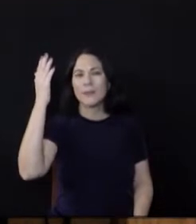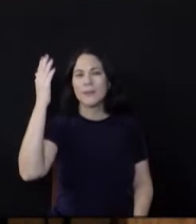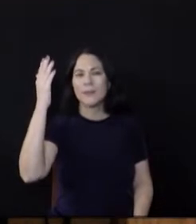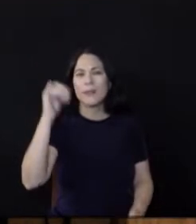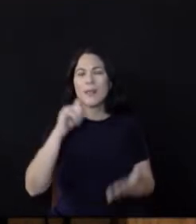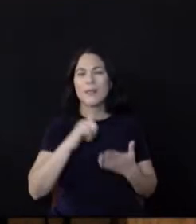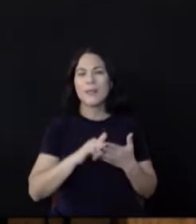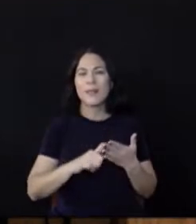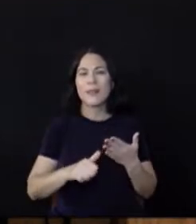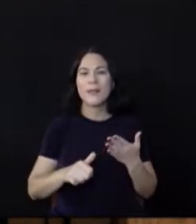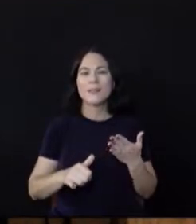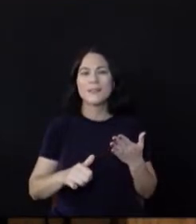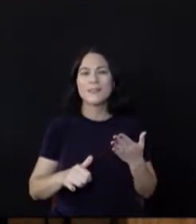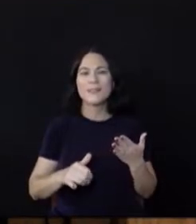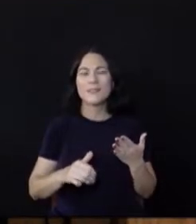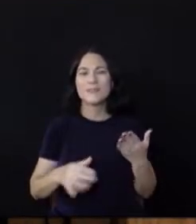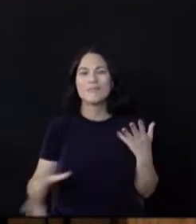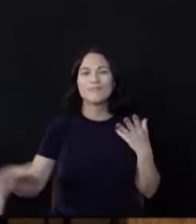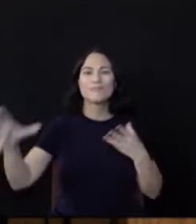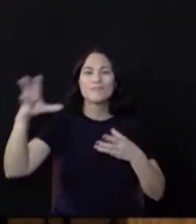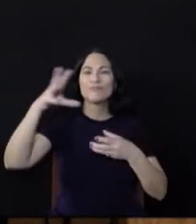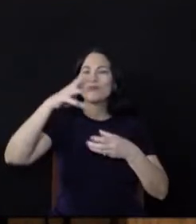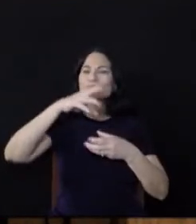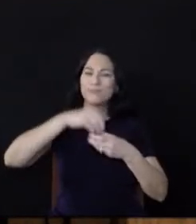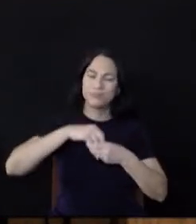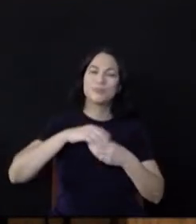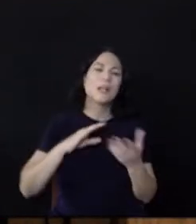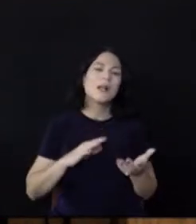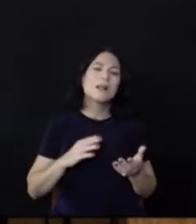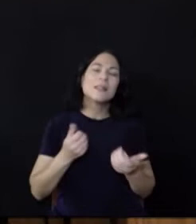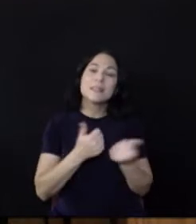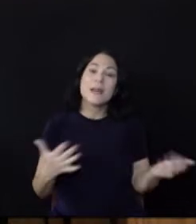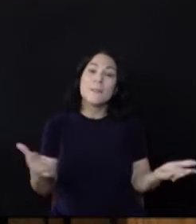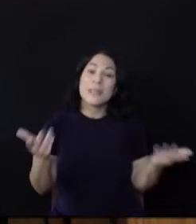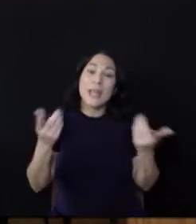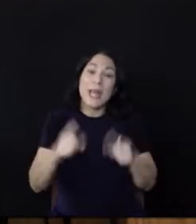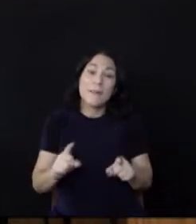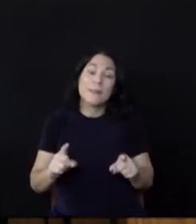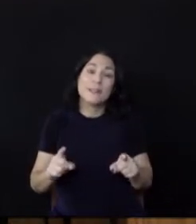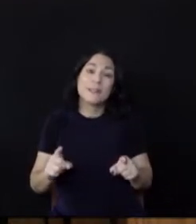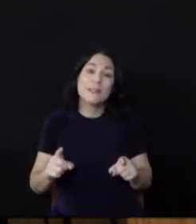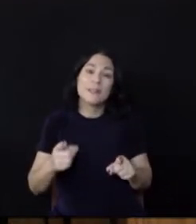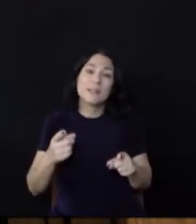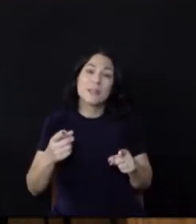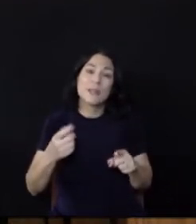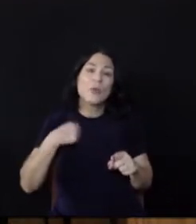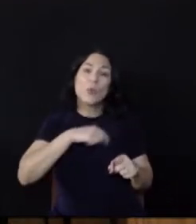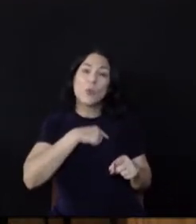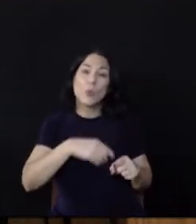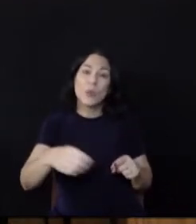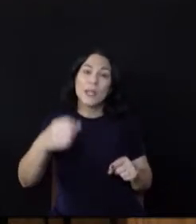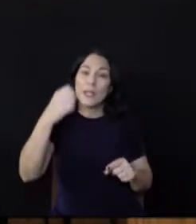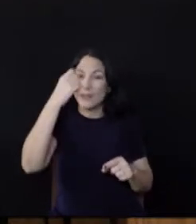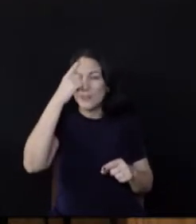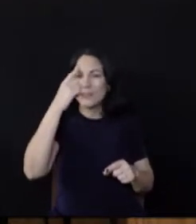That's what this is all about. Something happens when we know we are